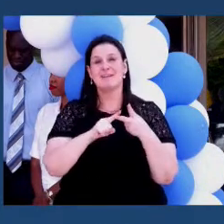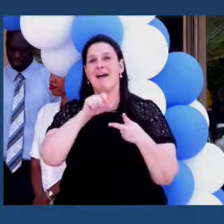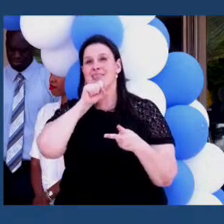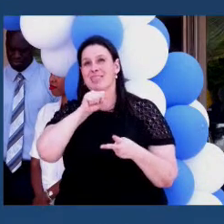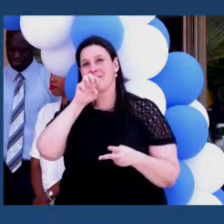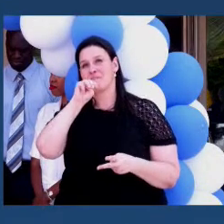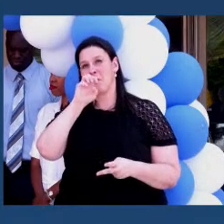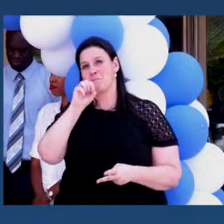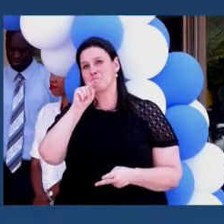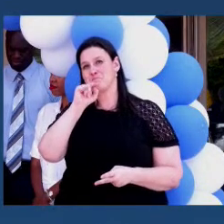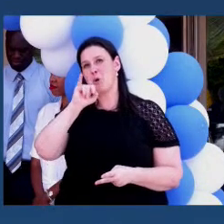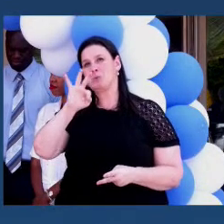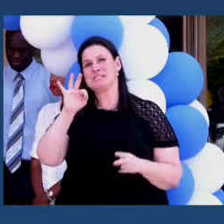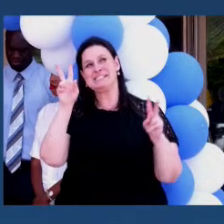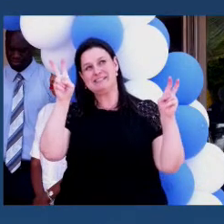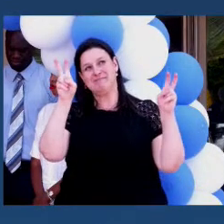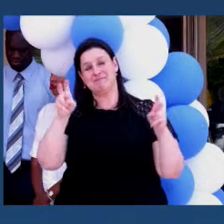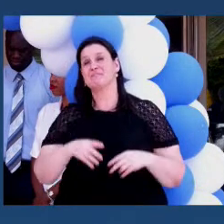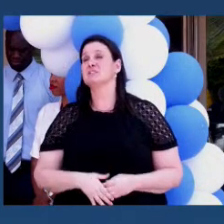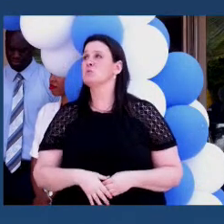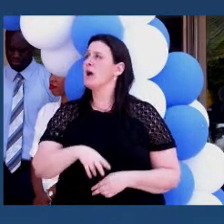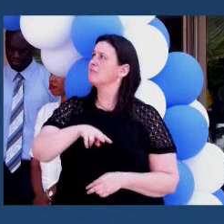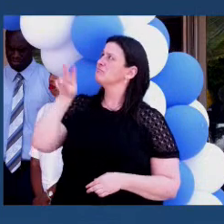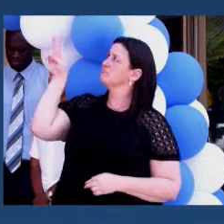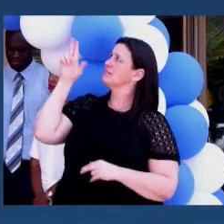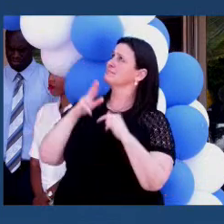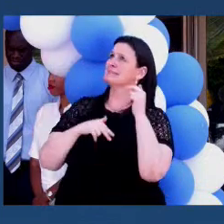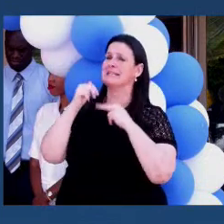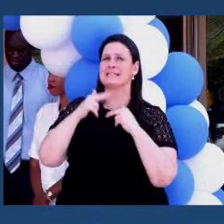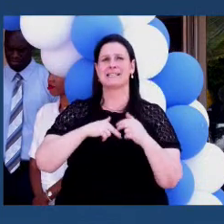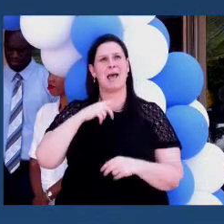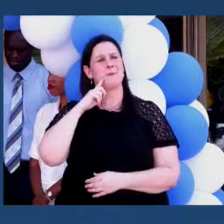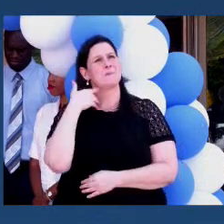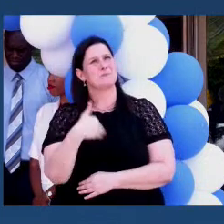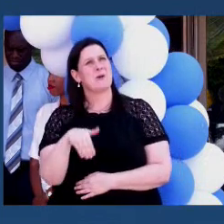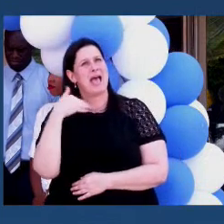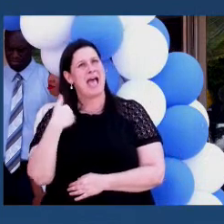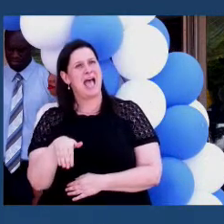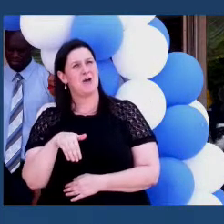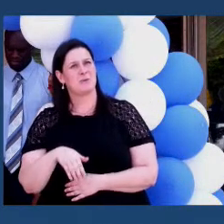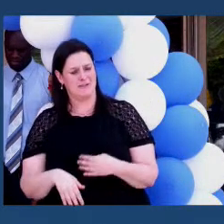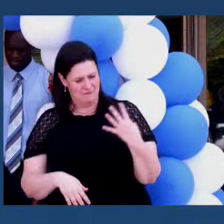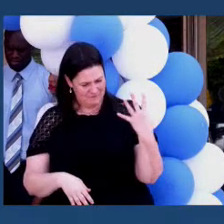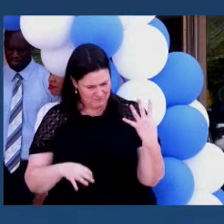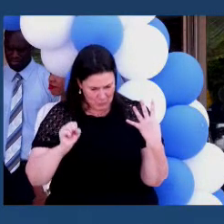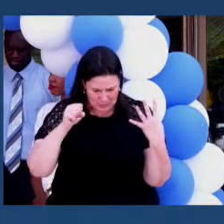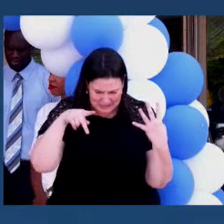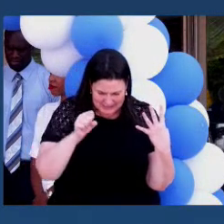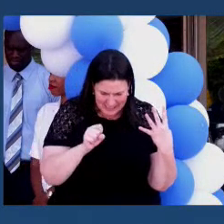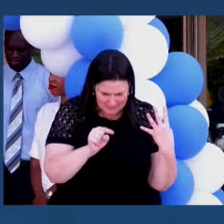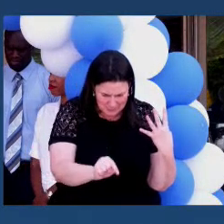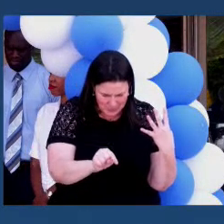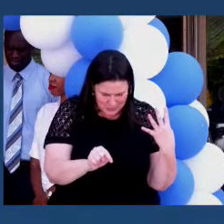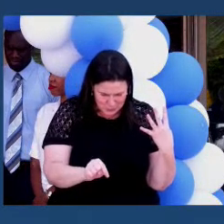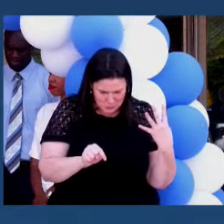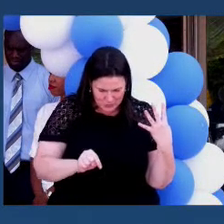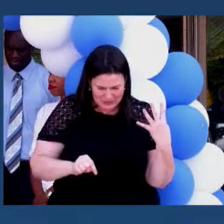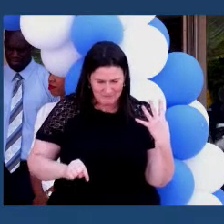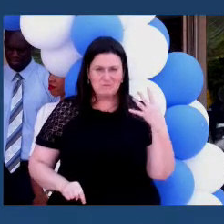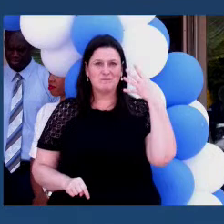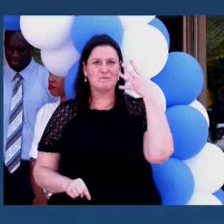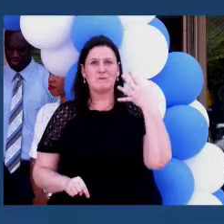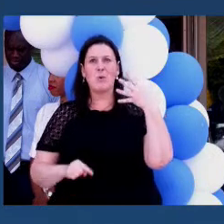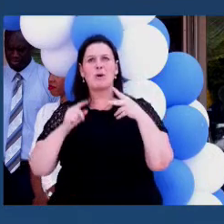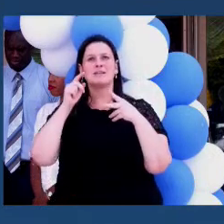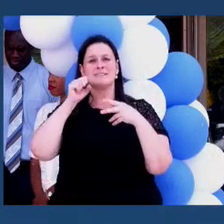And I looked at this building and I said, my, 4 steps. 4 steps for people